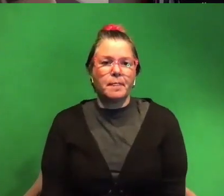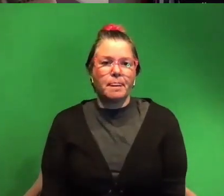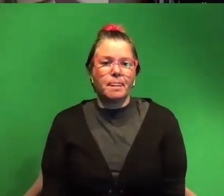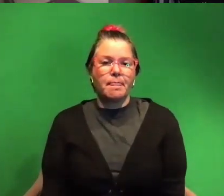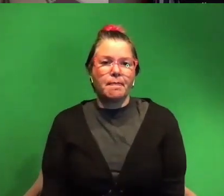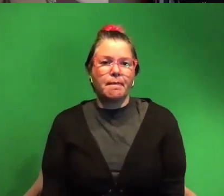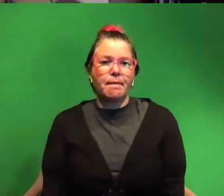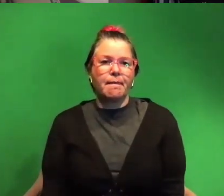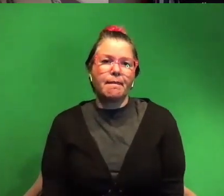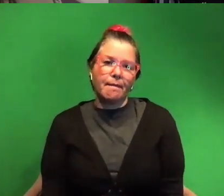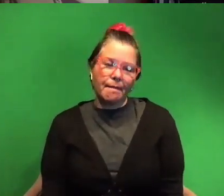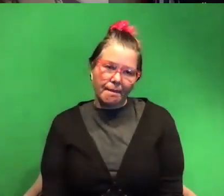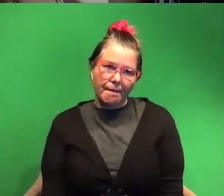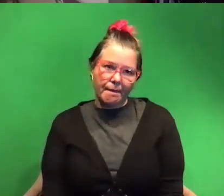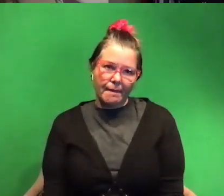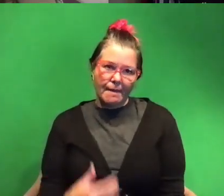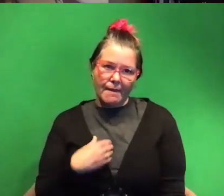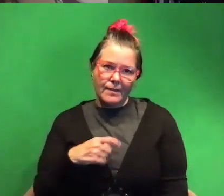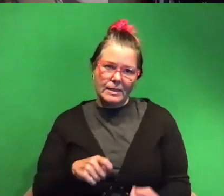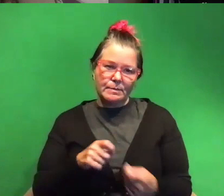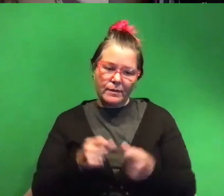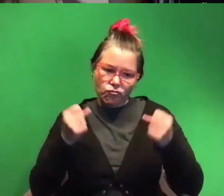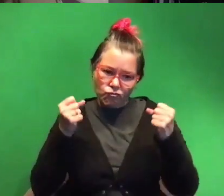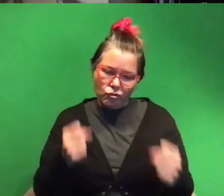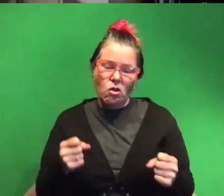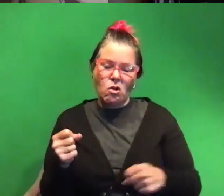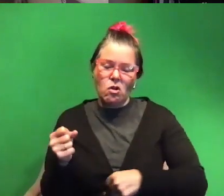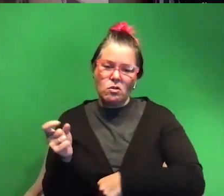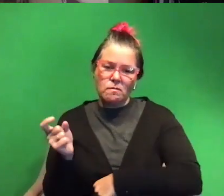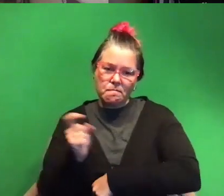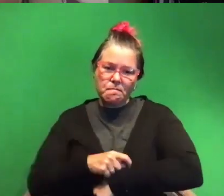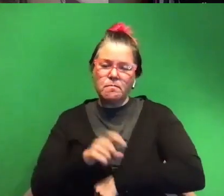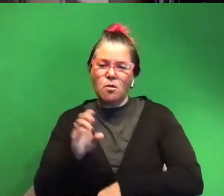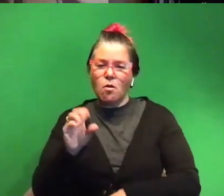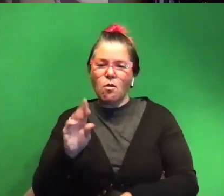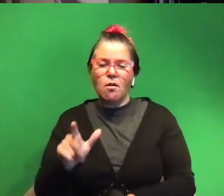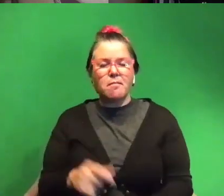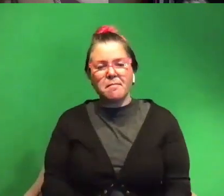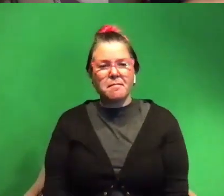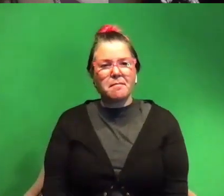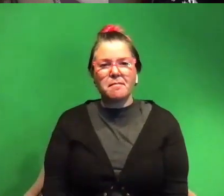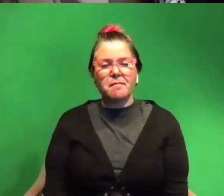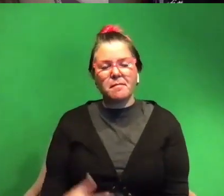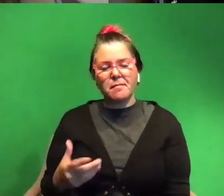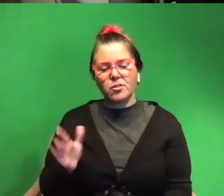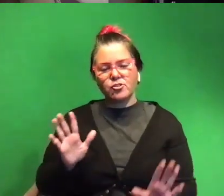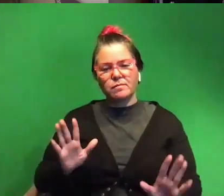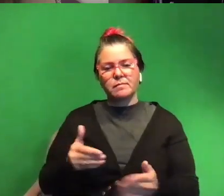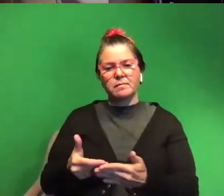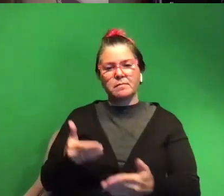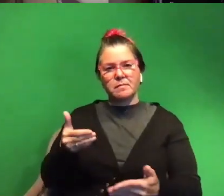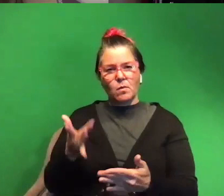I don't think that there are particularly strong stinging corals. I would say, to give them their space, because they're